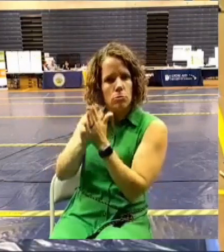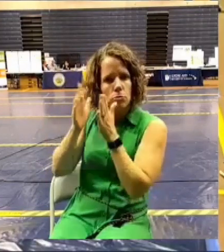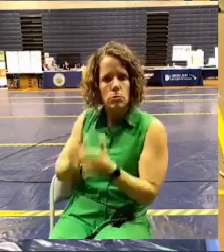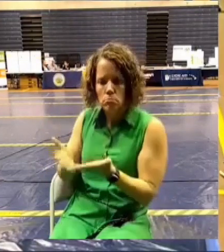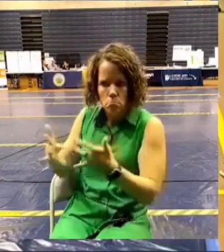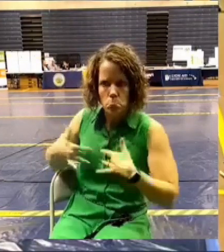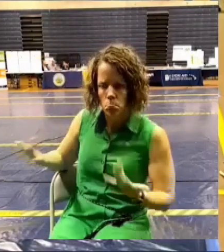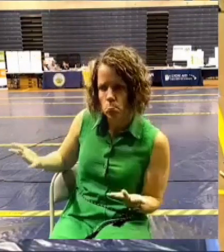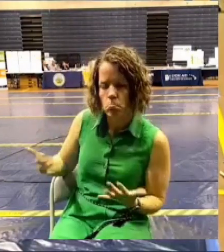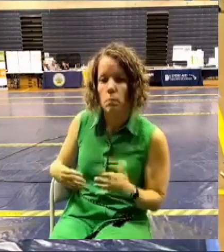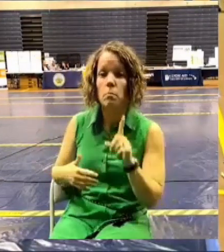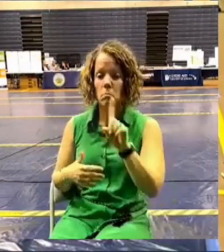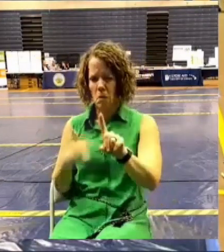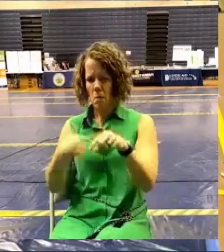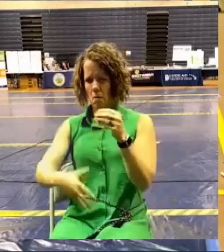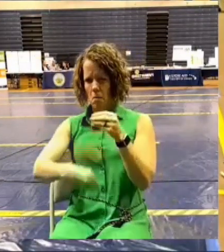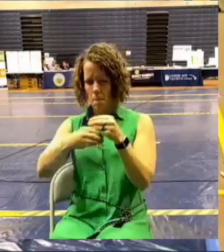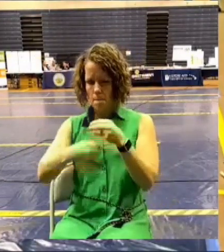Now, I wanted to say one thing.